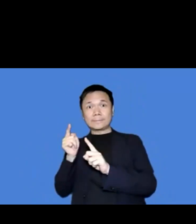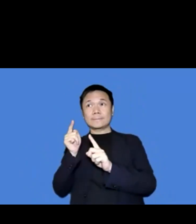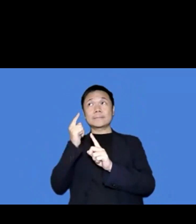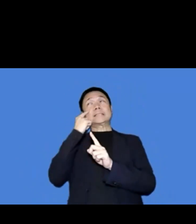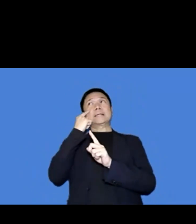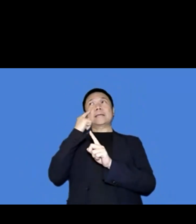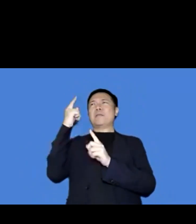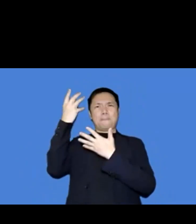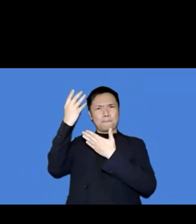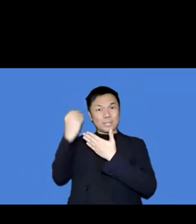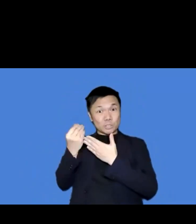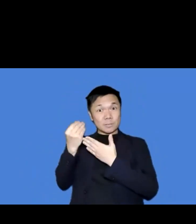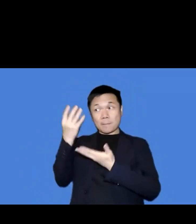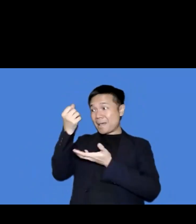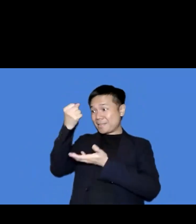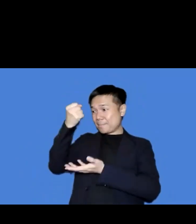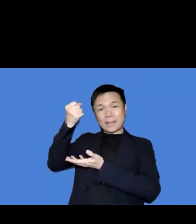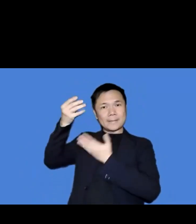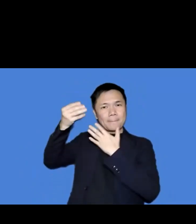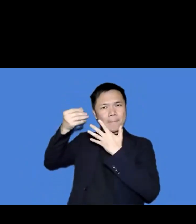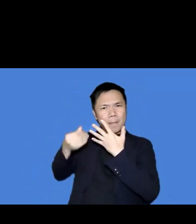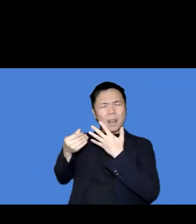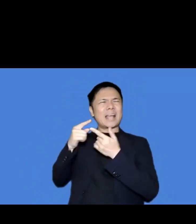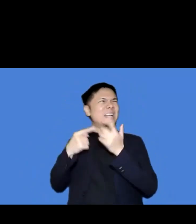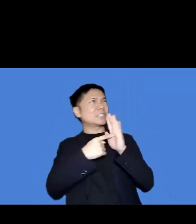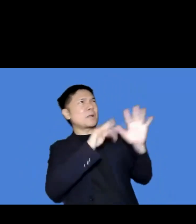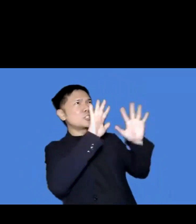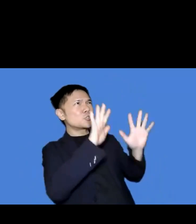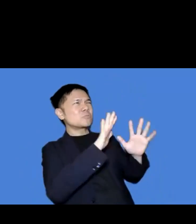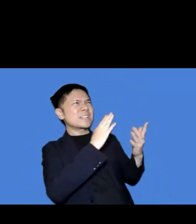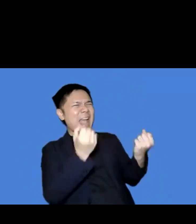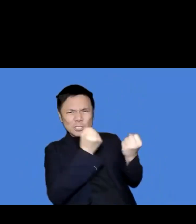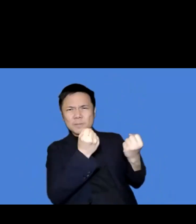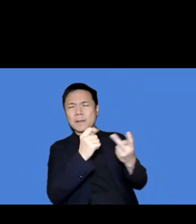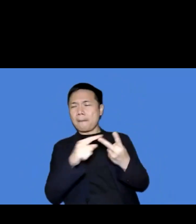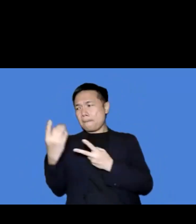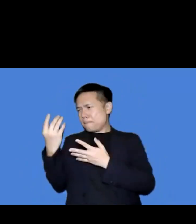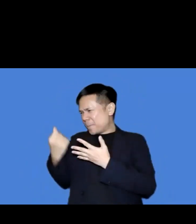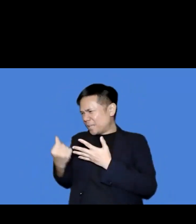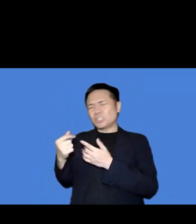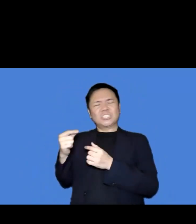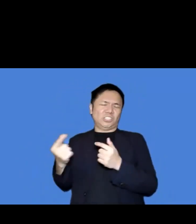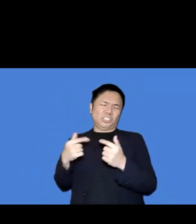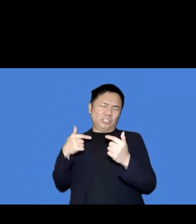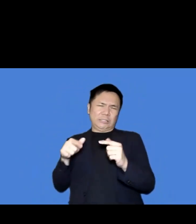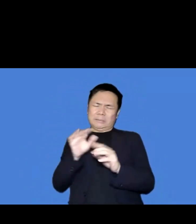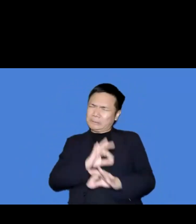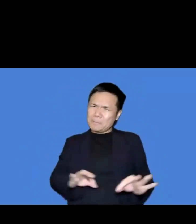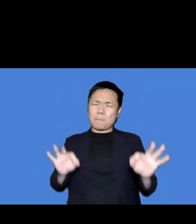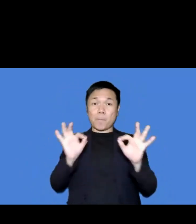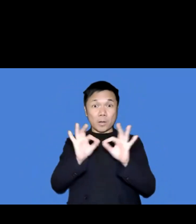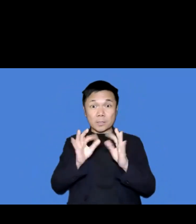many people. So when we're talking about the climate action, insurance and everything, the budget going to be the most critical thing that we will